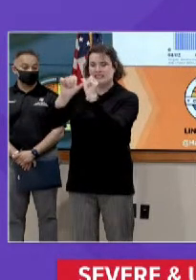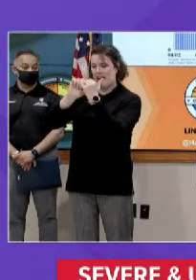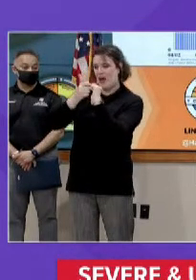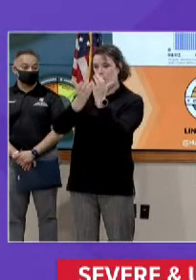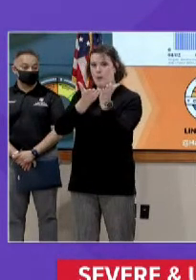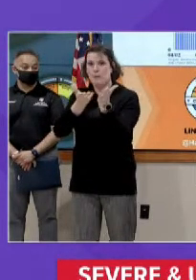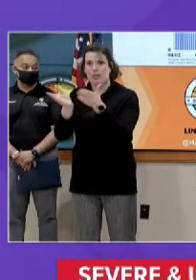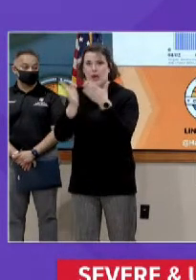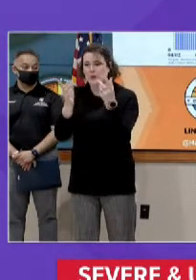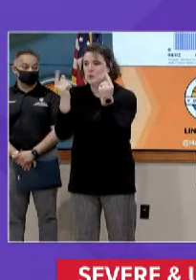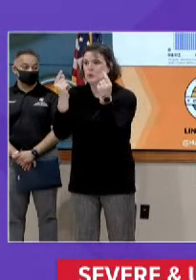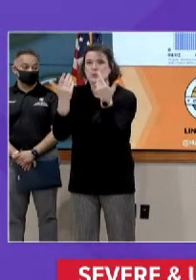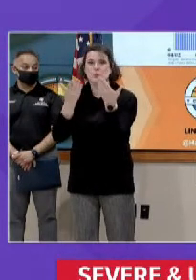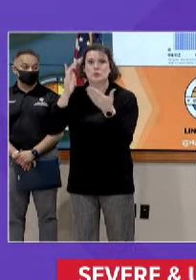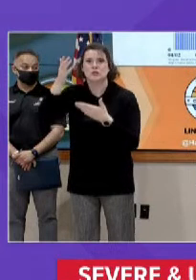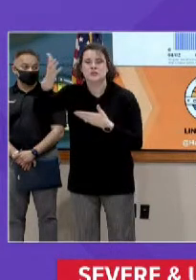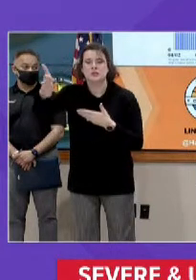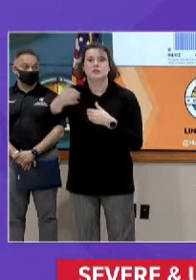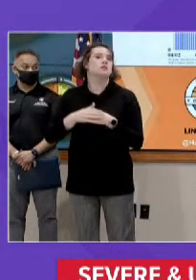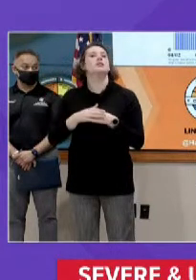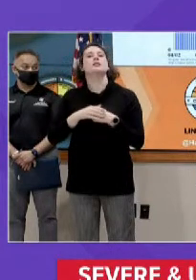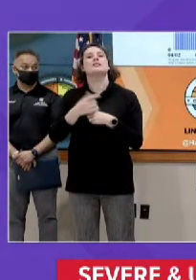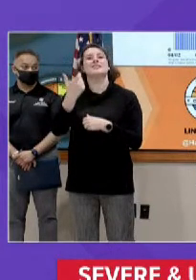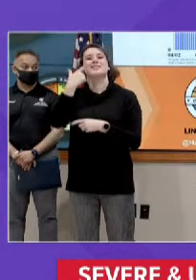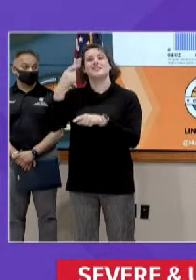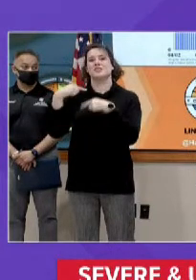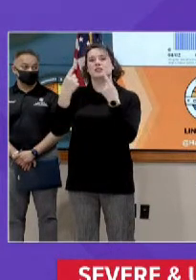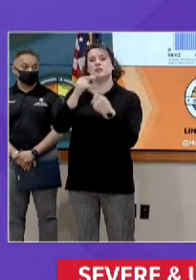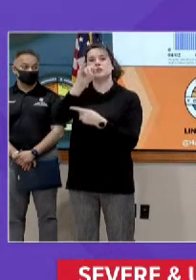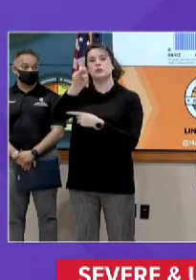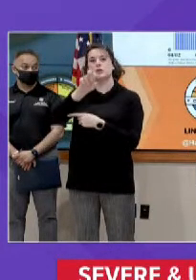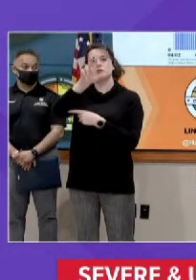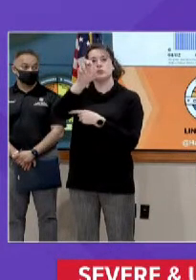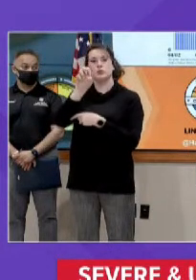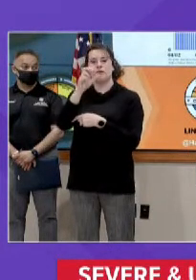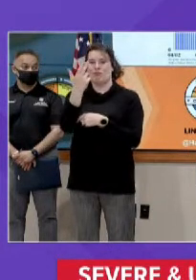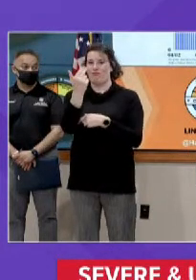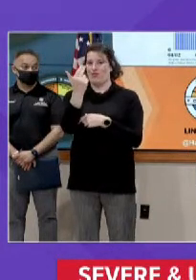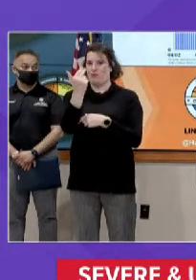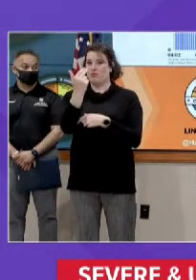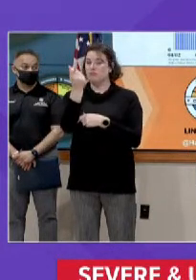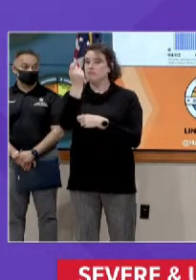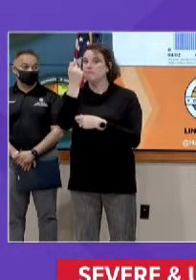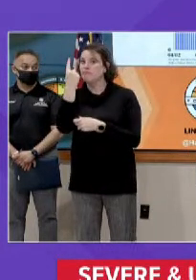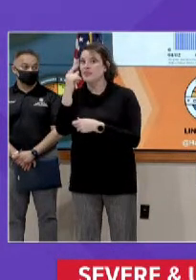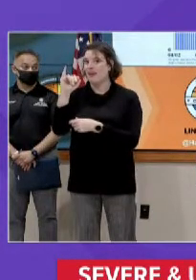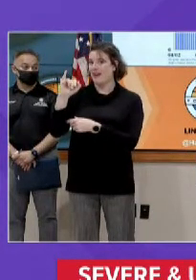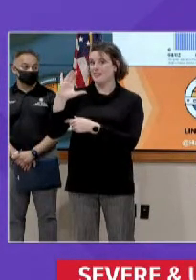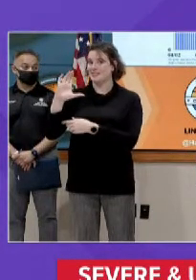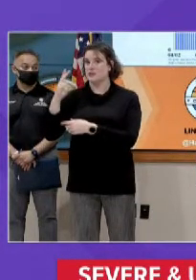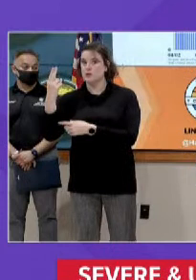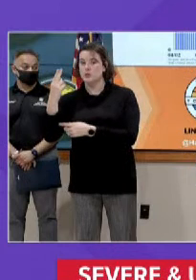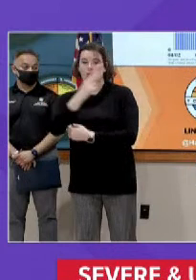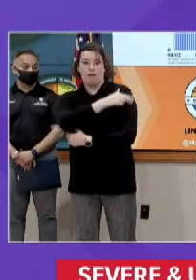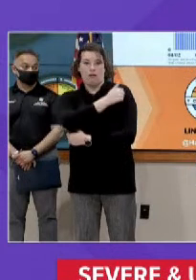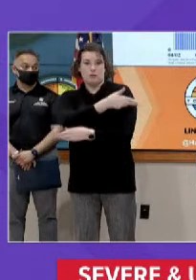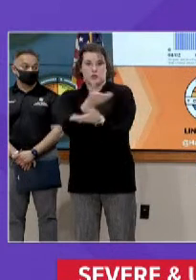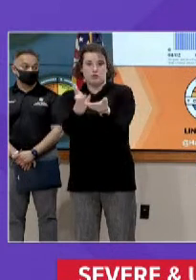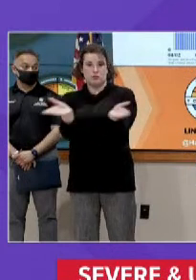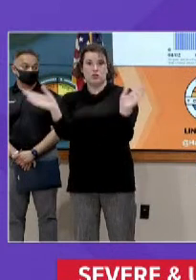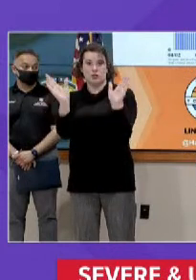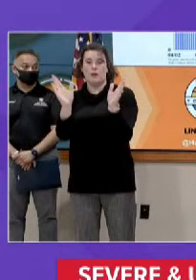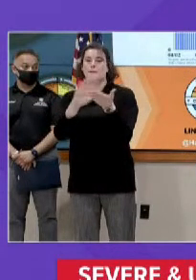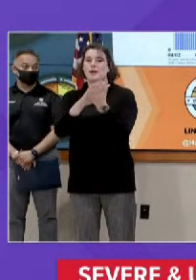Since June 13th, we've seen the number of COVID patients in Harris County, ICU and hospital general